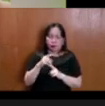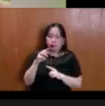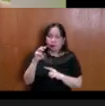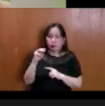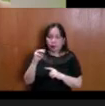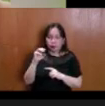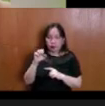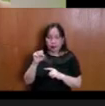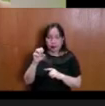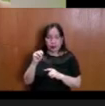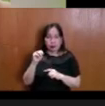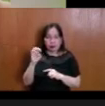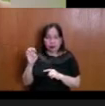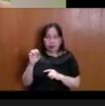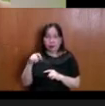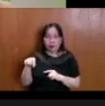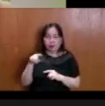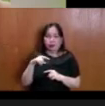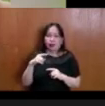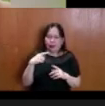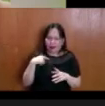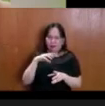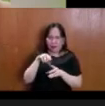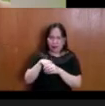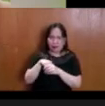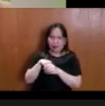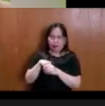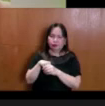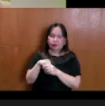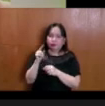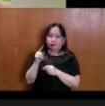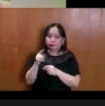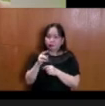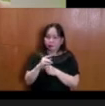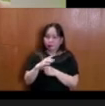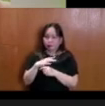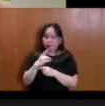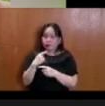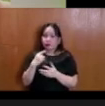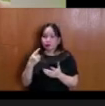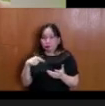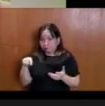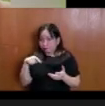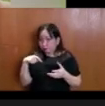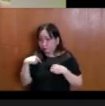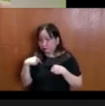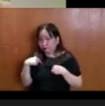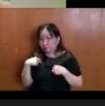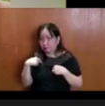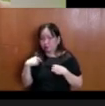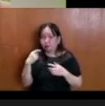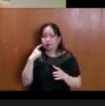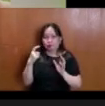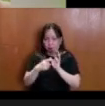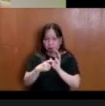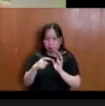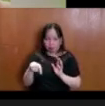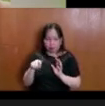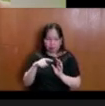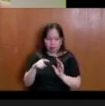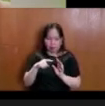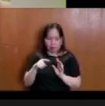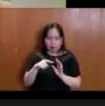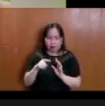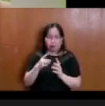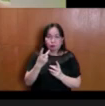as it's at its heart. So we recognize this